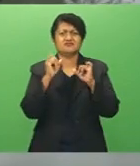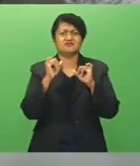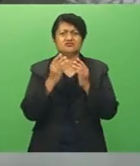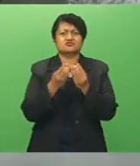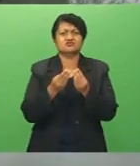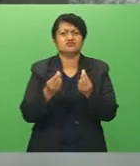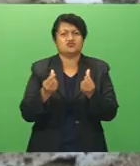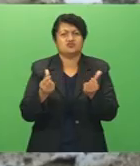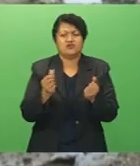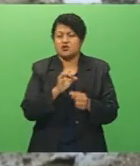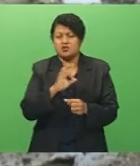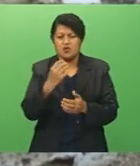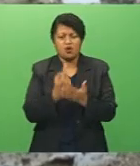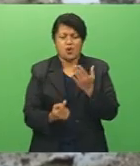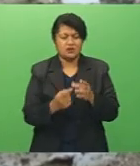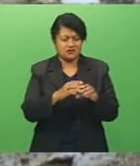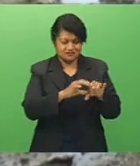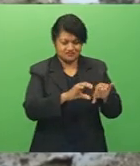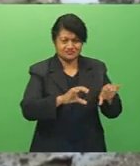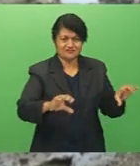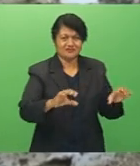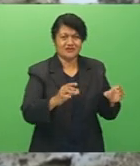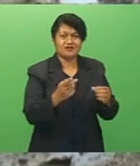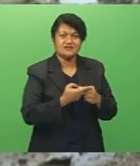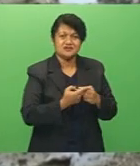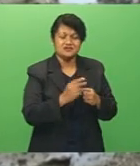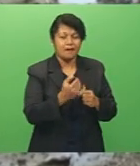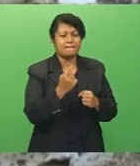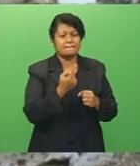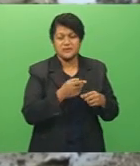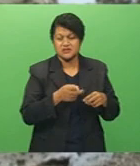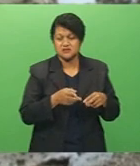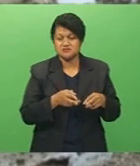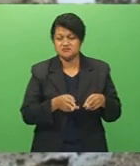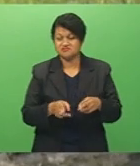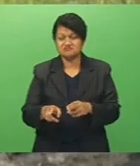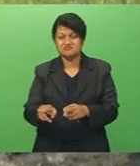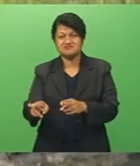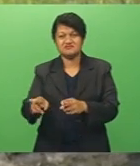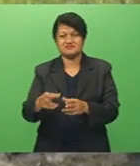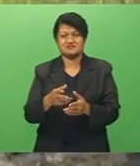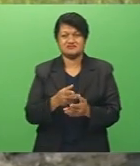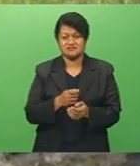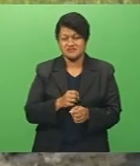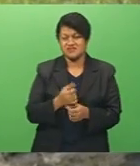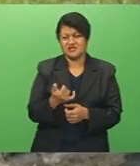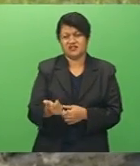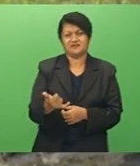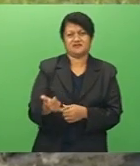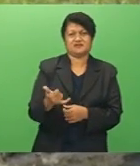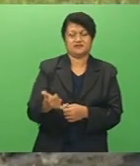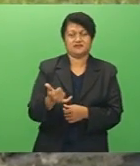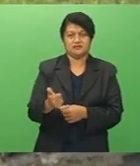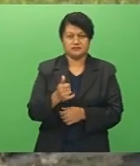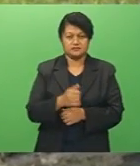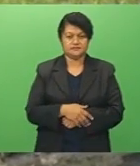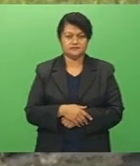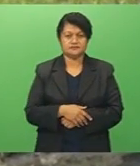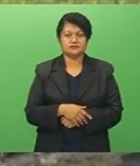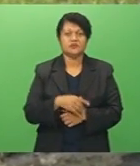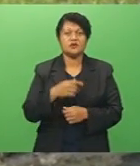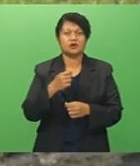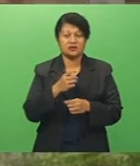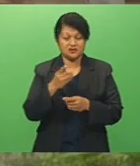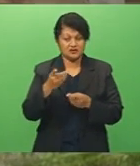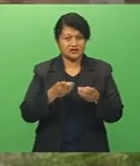just fixing the pipe, it's also the raw sewer that is being let out. We approached Natua Civil Contractors and Director Engineer Design